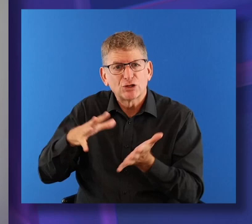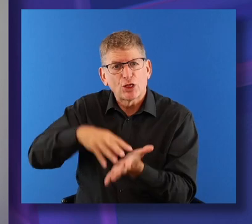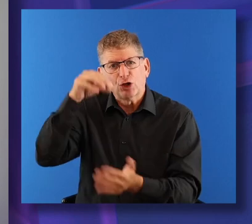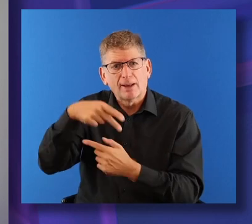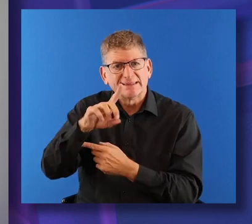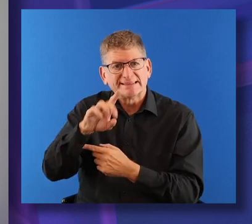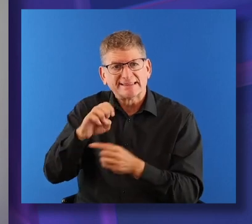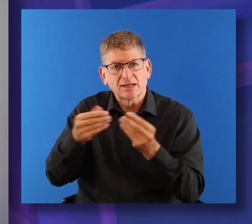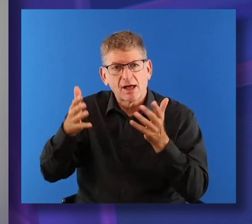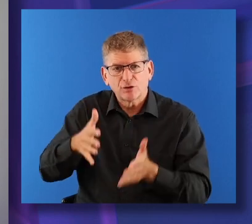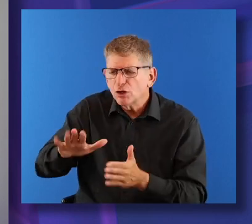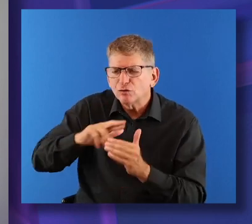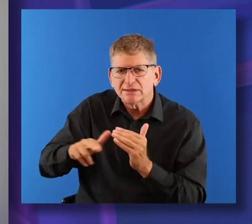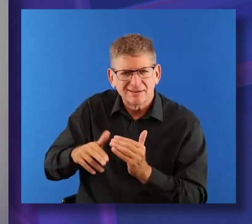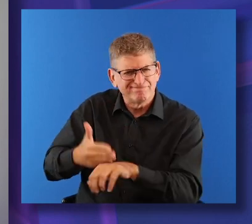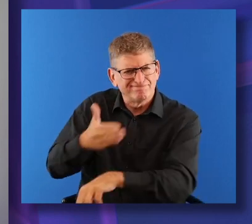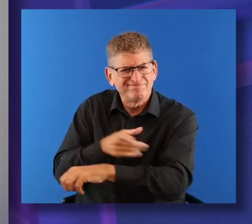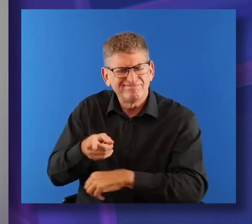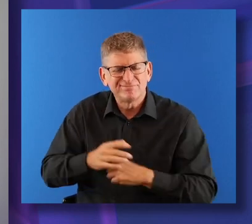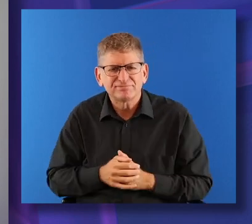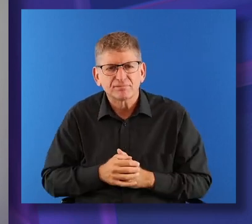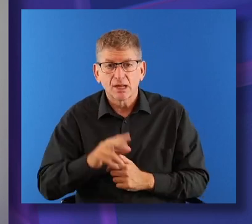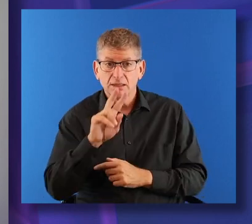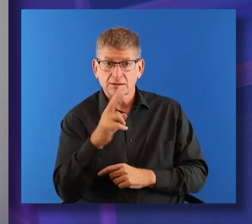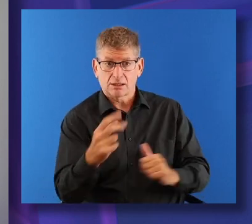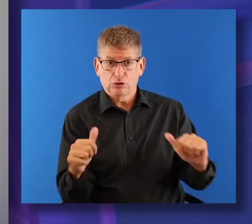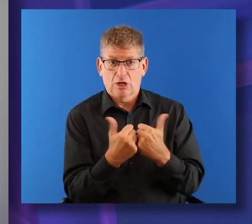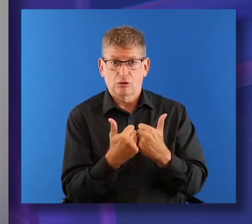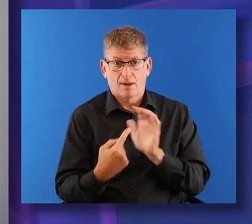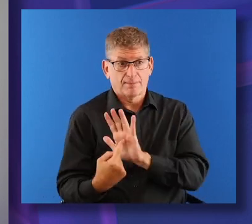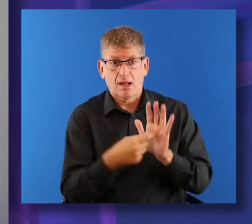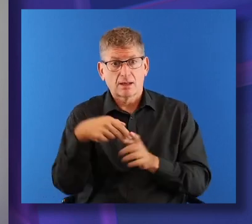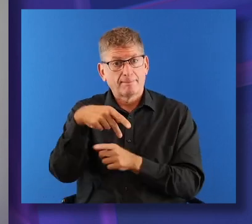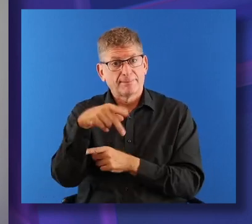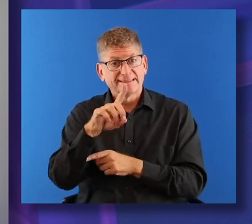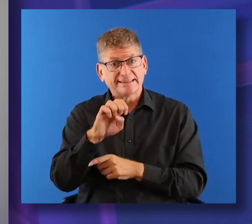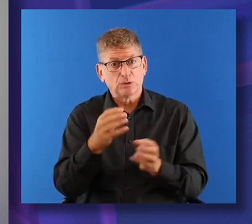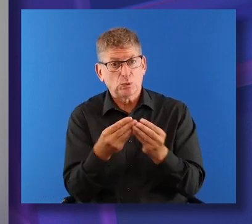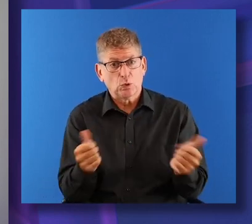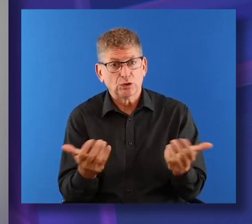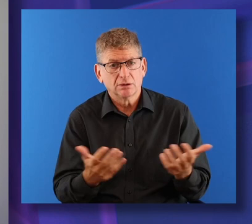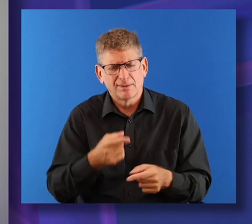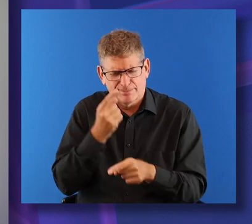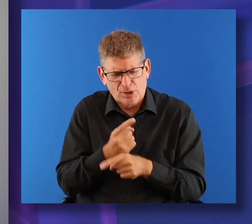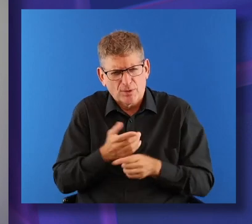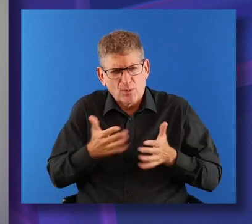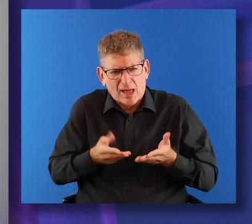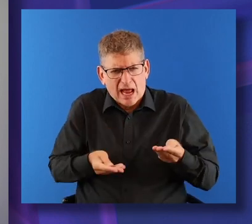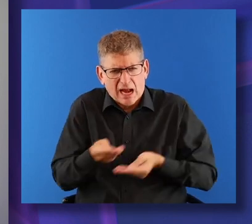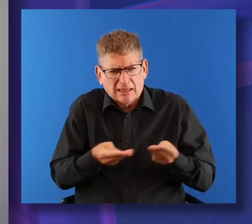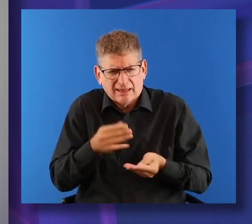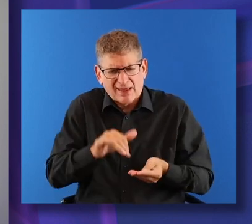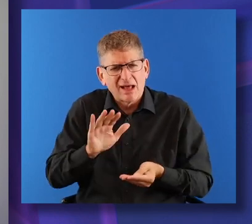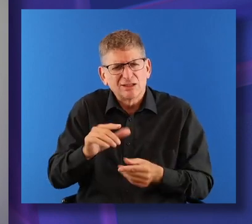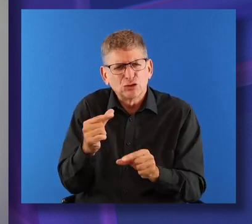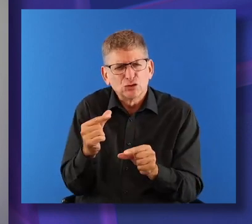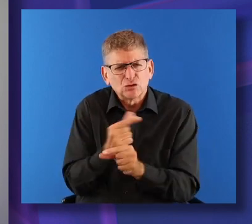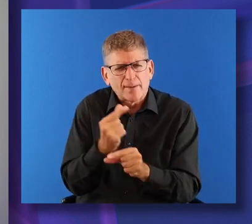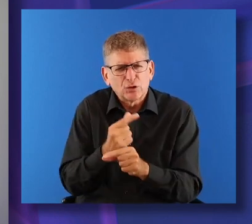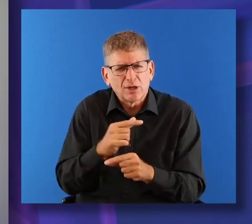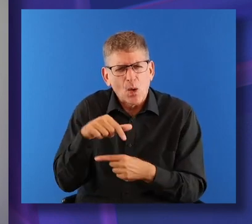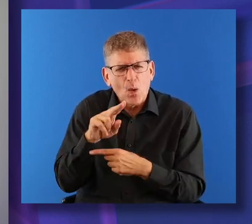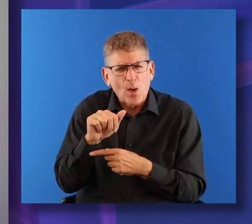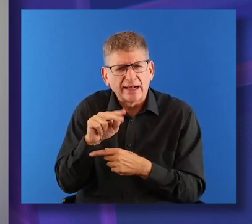A second challenge in modeling PDE solutions is the proper handling of geometric quantities, such as vector